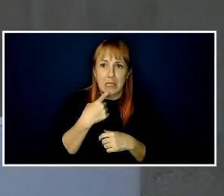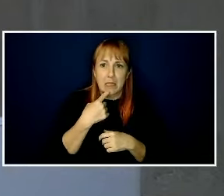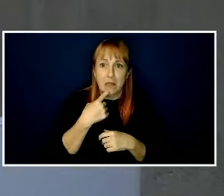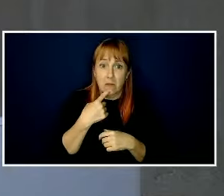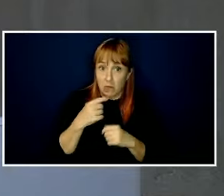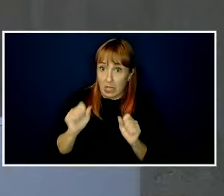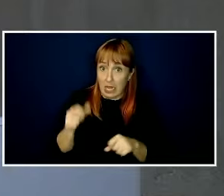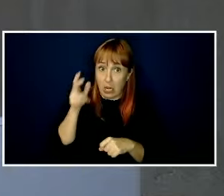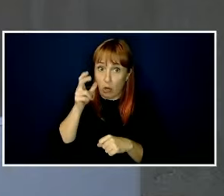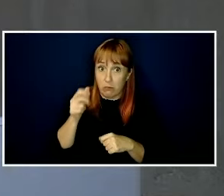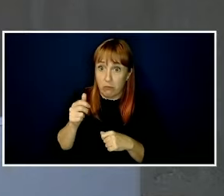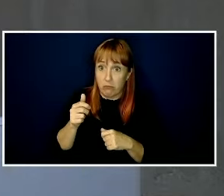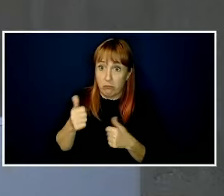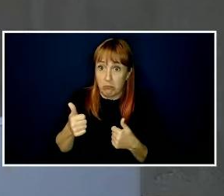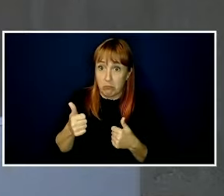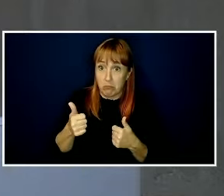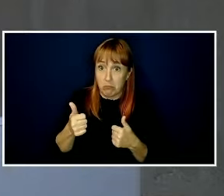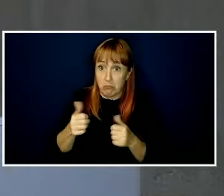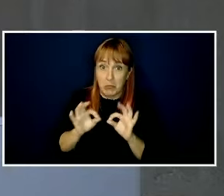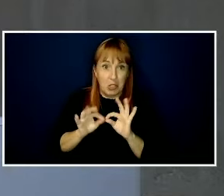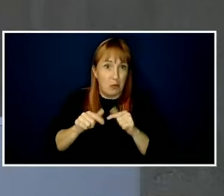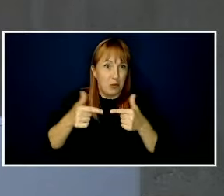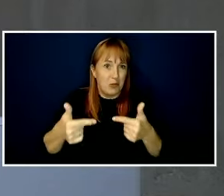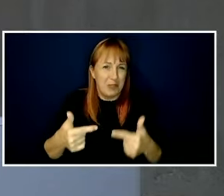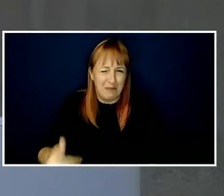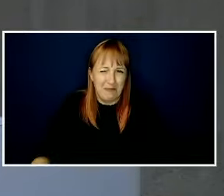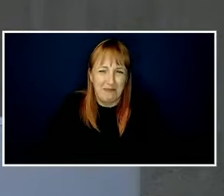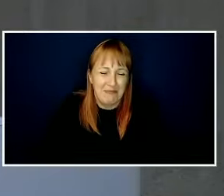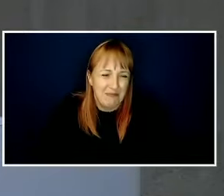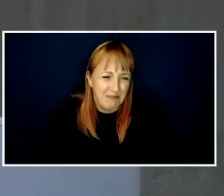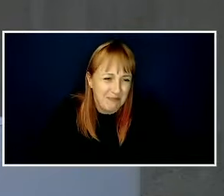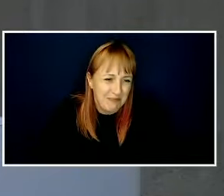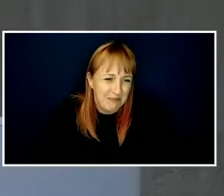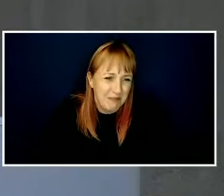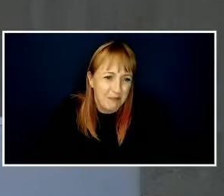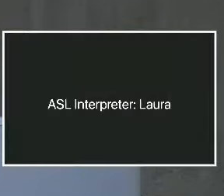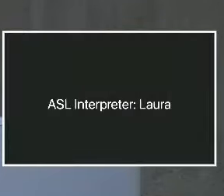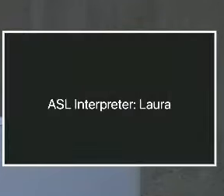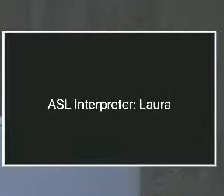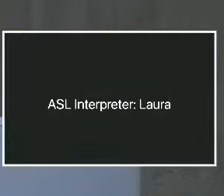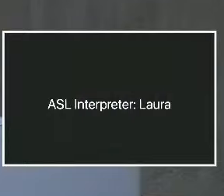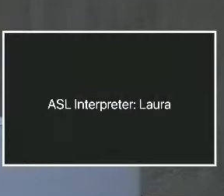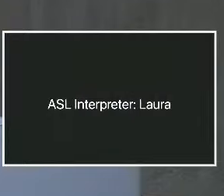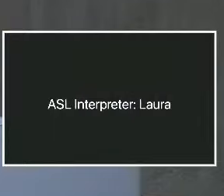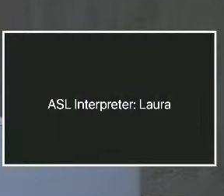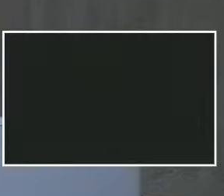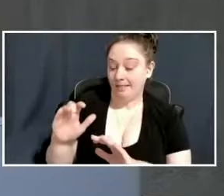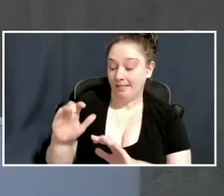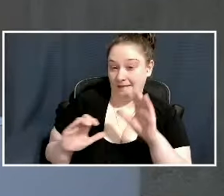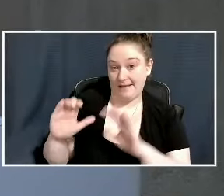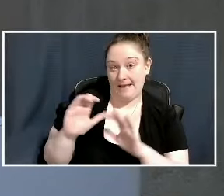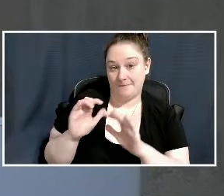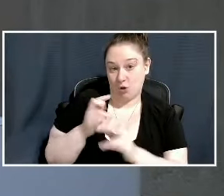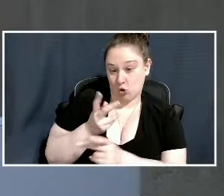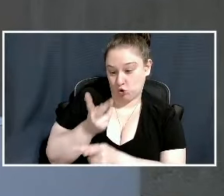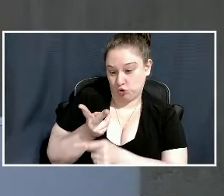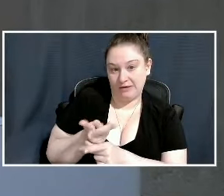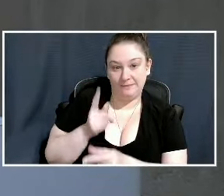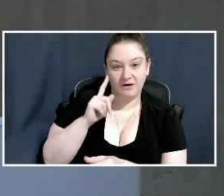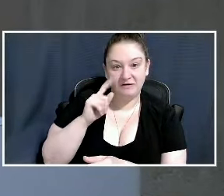chemical that treats the bed bug situation,